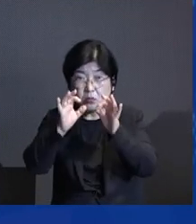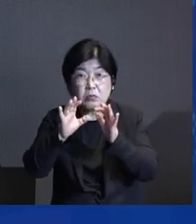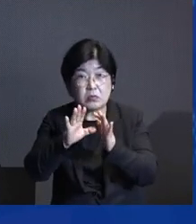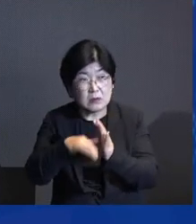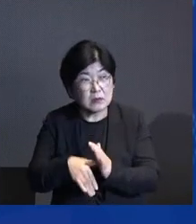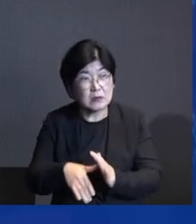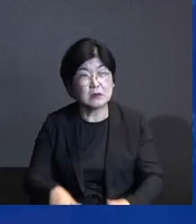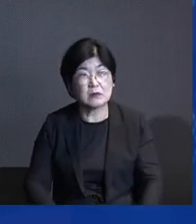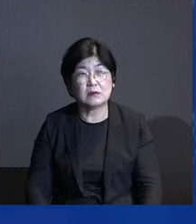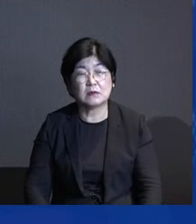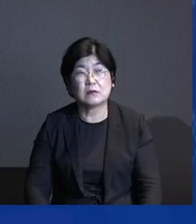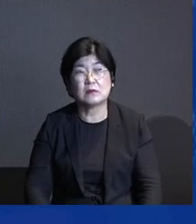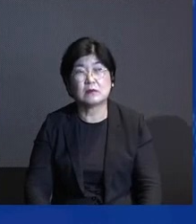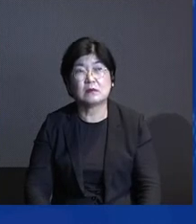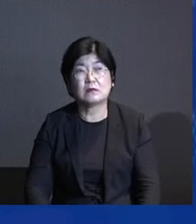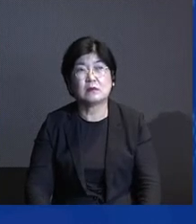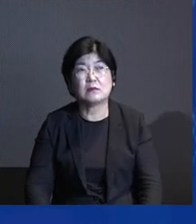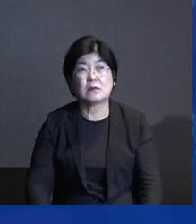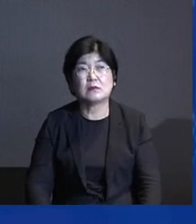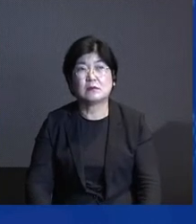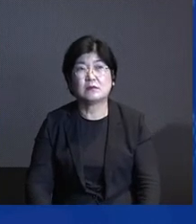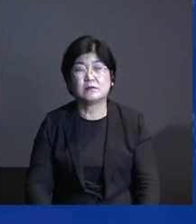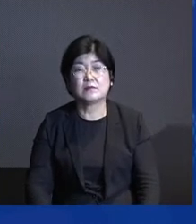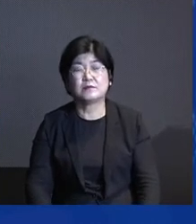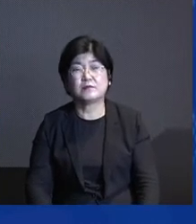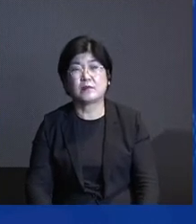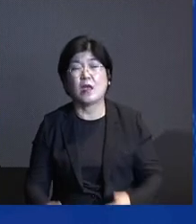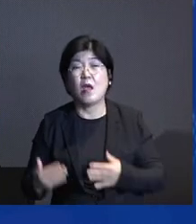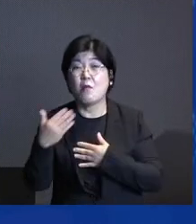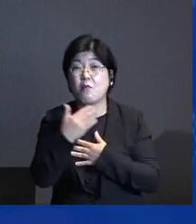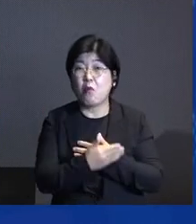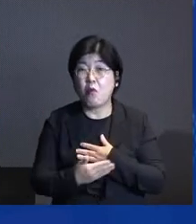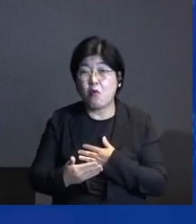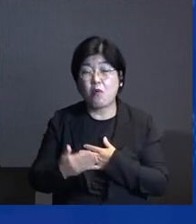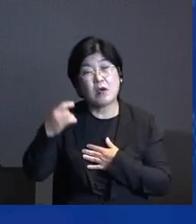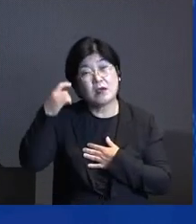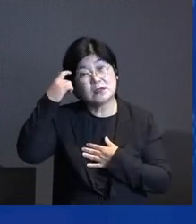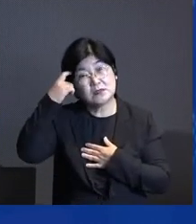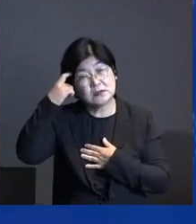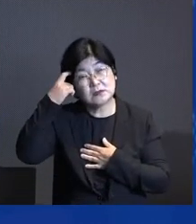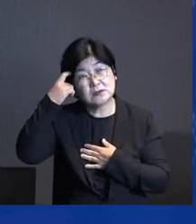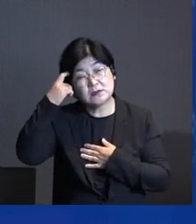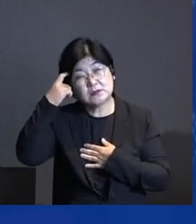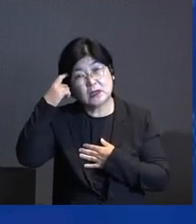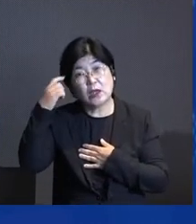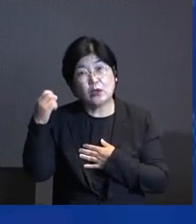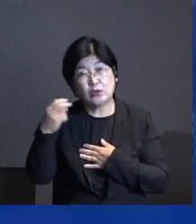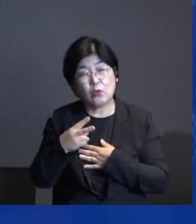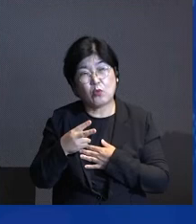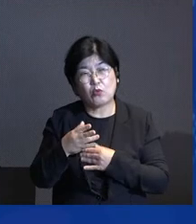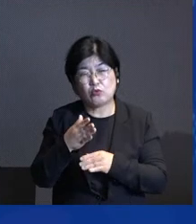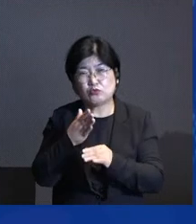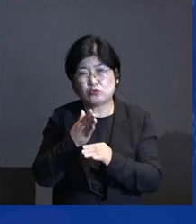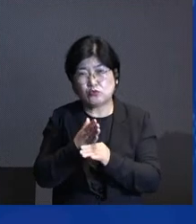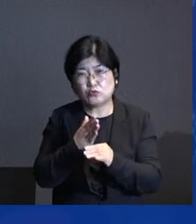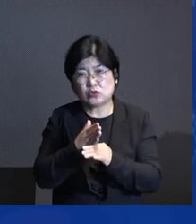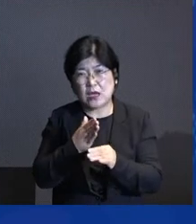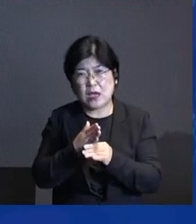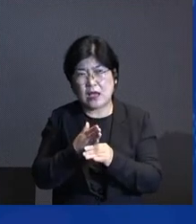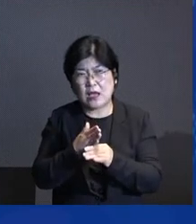tool, assessment technology, and capacity development of local practitioners to assess